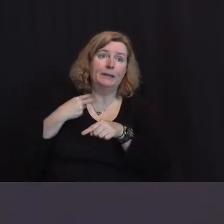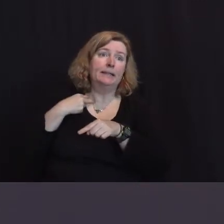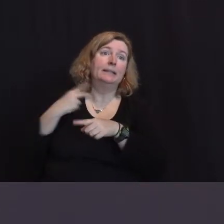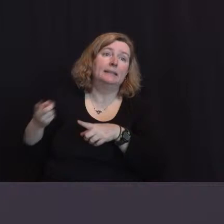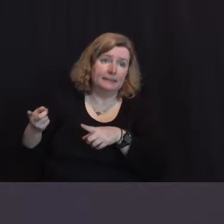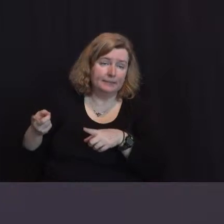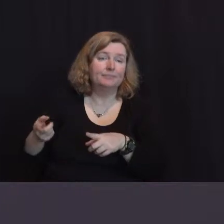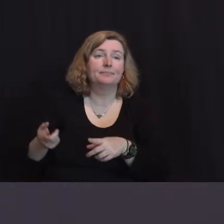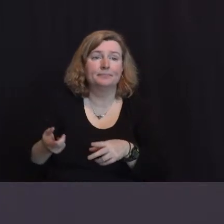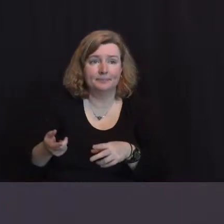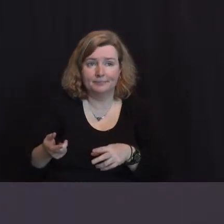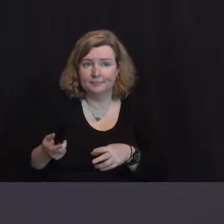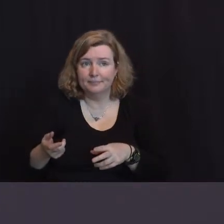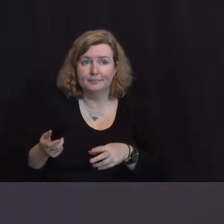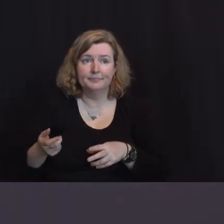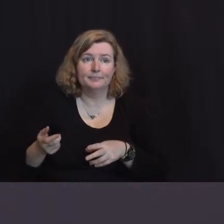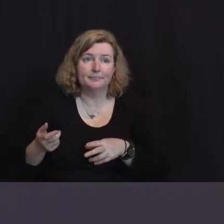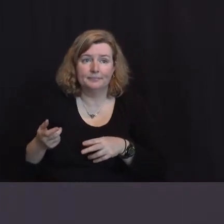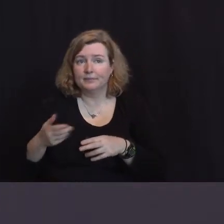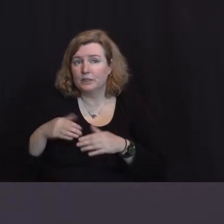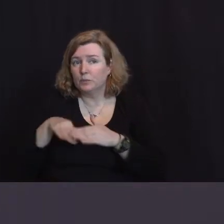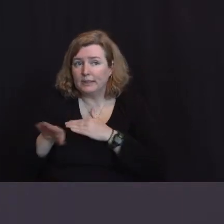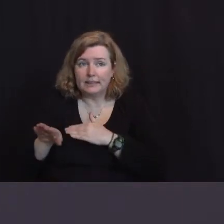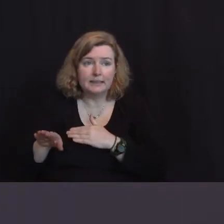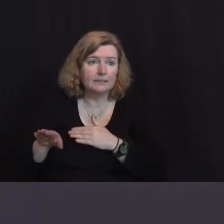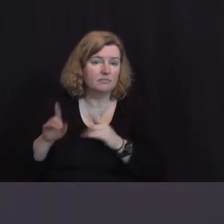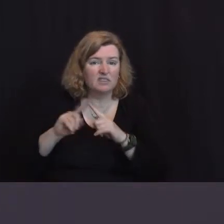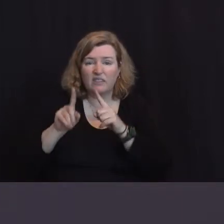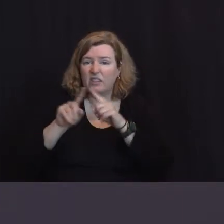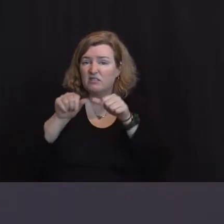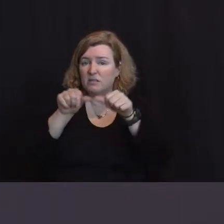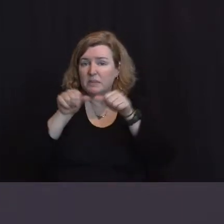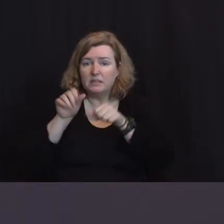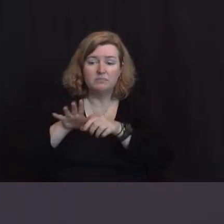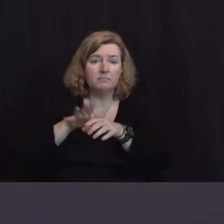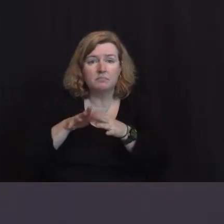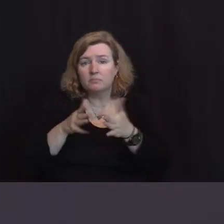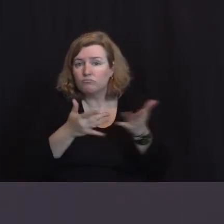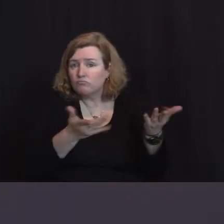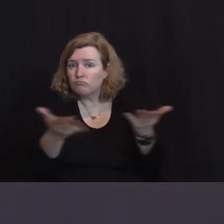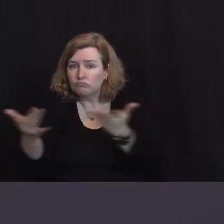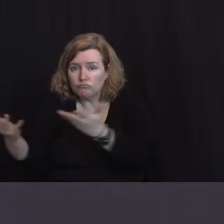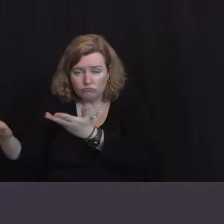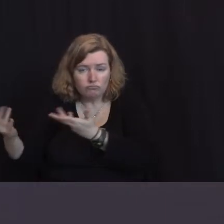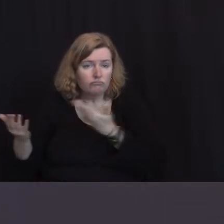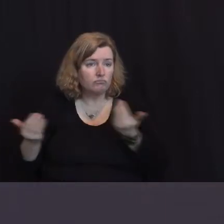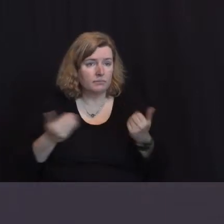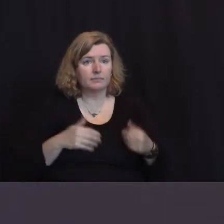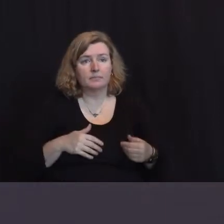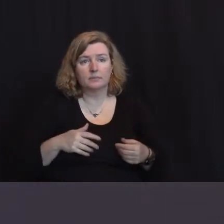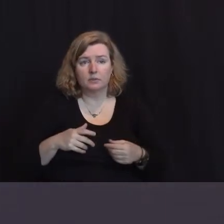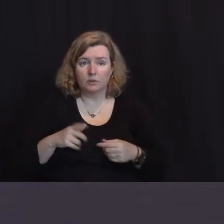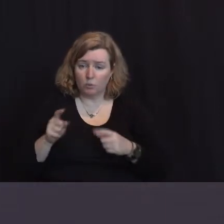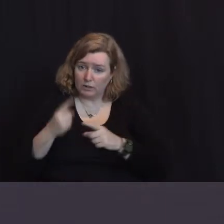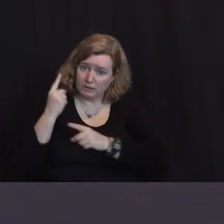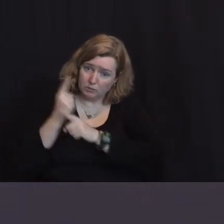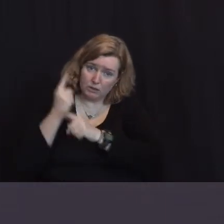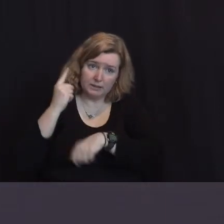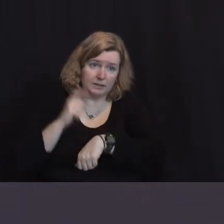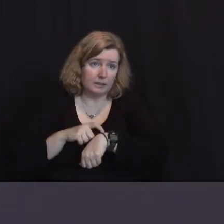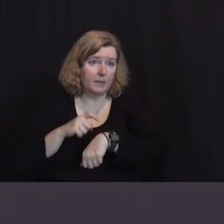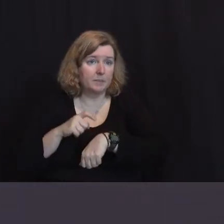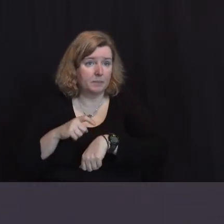two examples. And so these are steps that, at the right time and the right place, we always